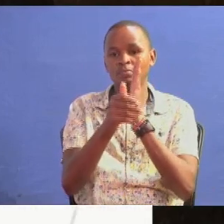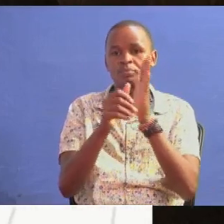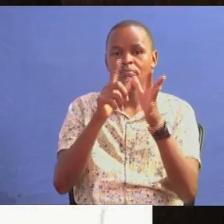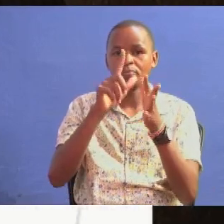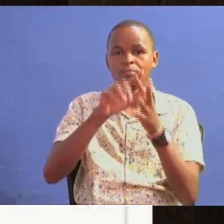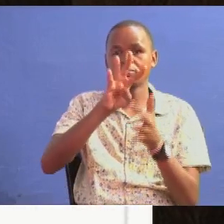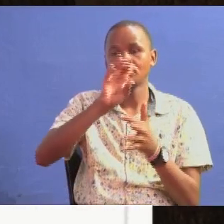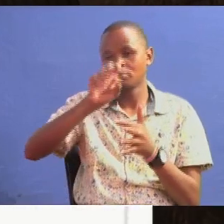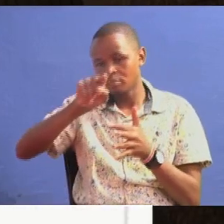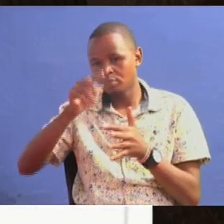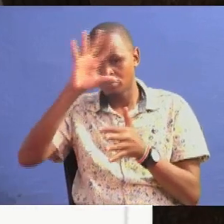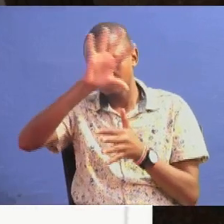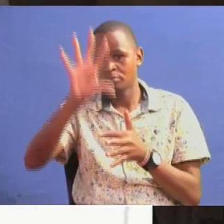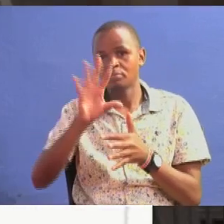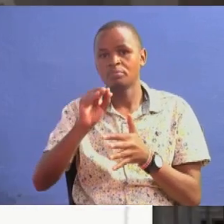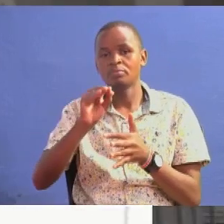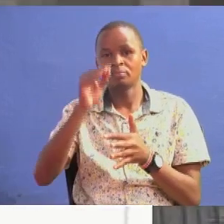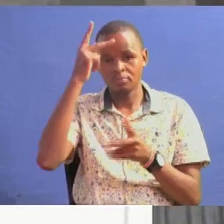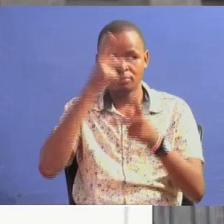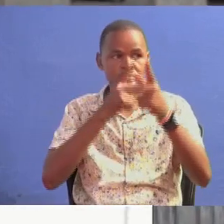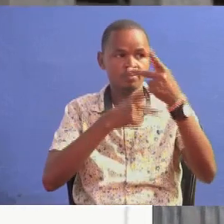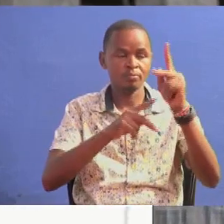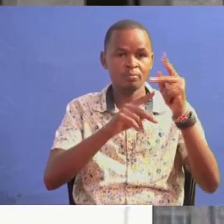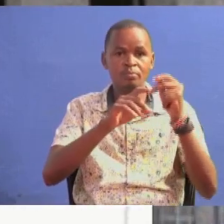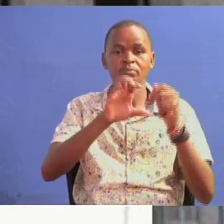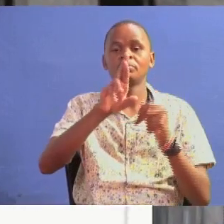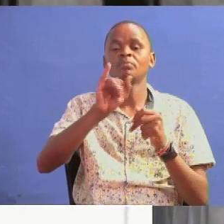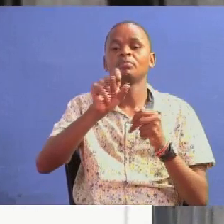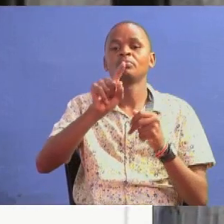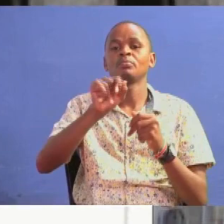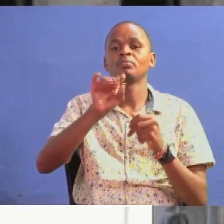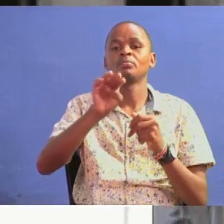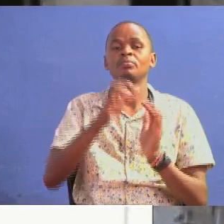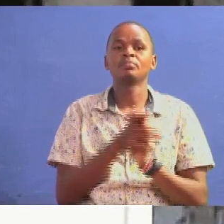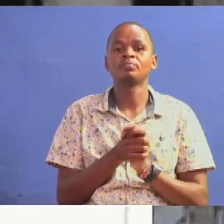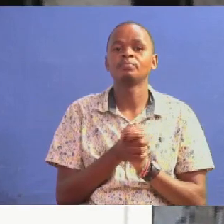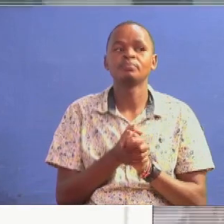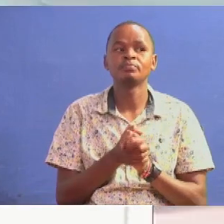of more than 40,000 African financial professionals. Christine Adhiambo for KUTV.